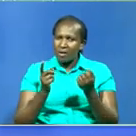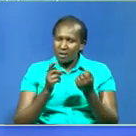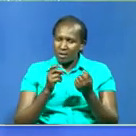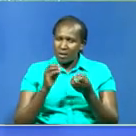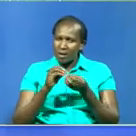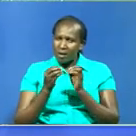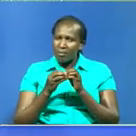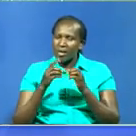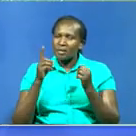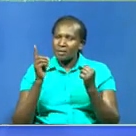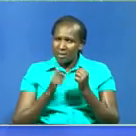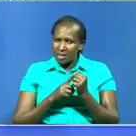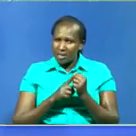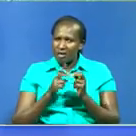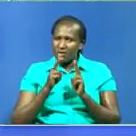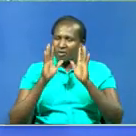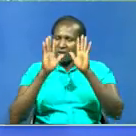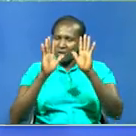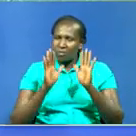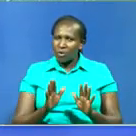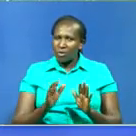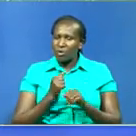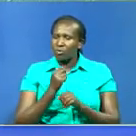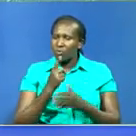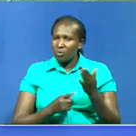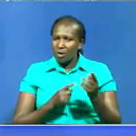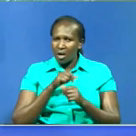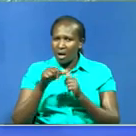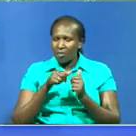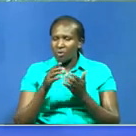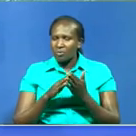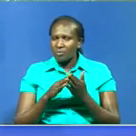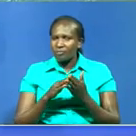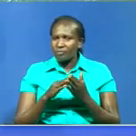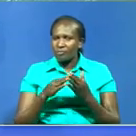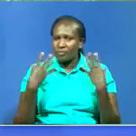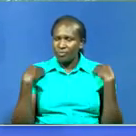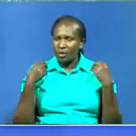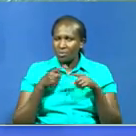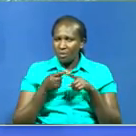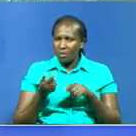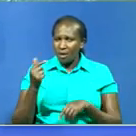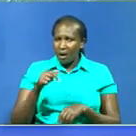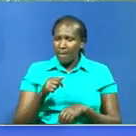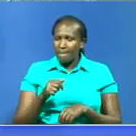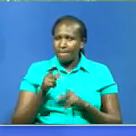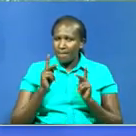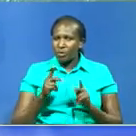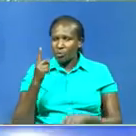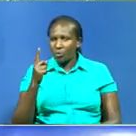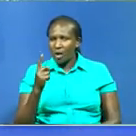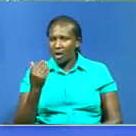important. Be a person who writes a journal about his events. Sai mimi mtu akakuja na ni single parent aniulize